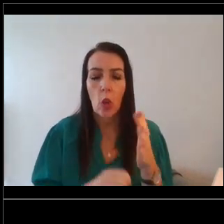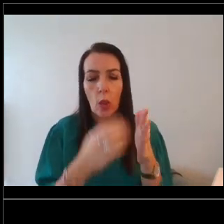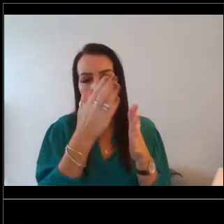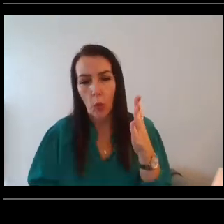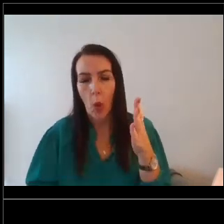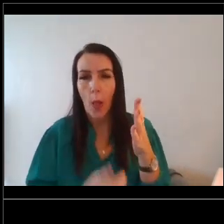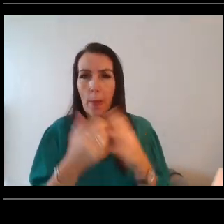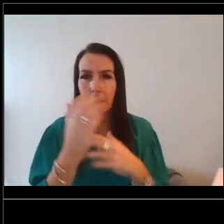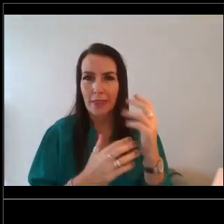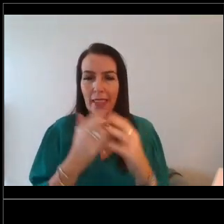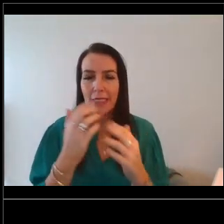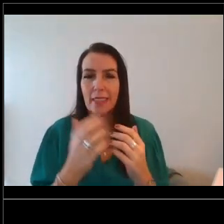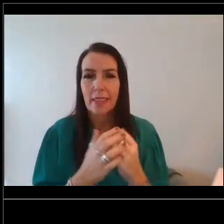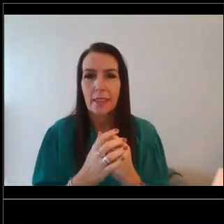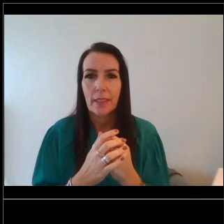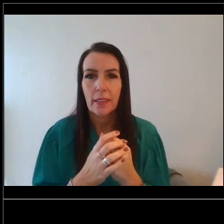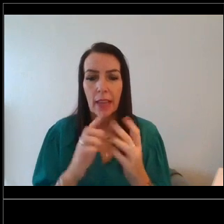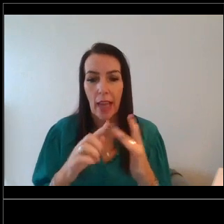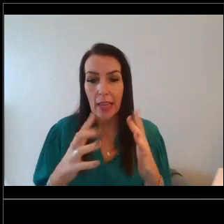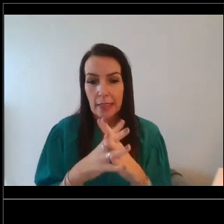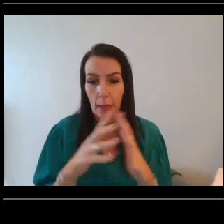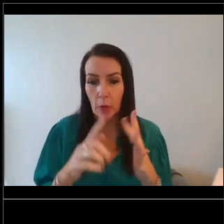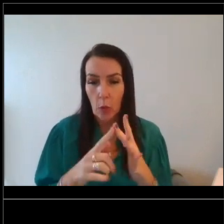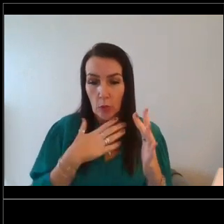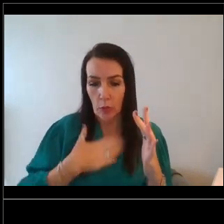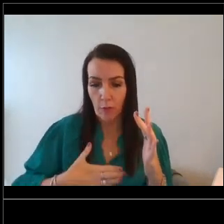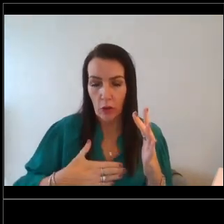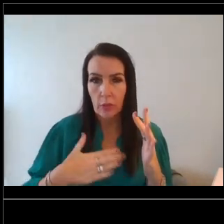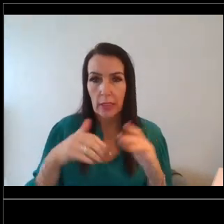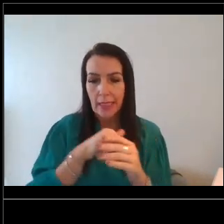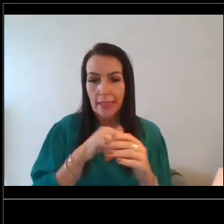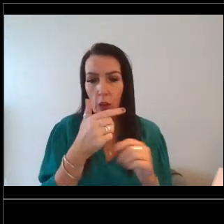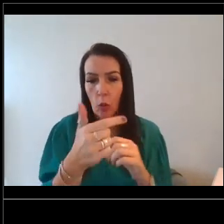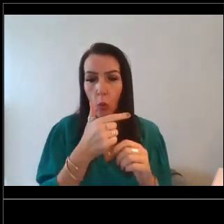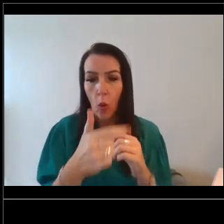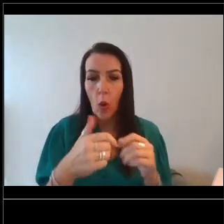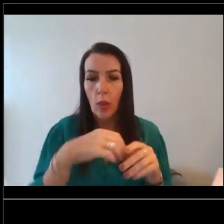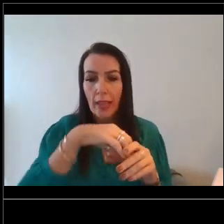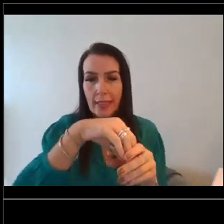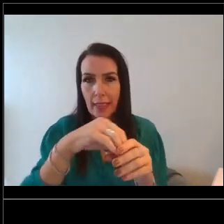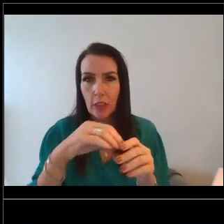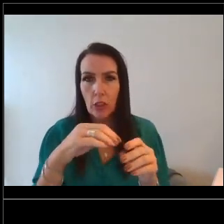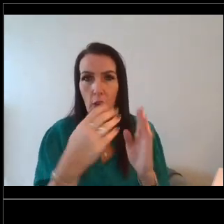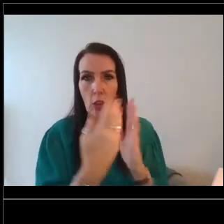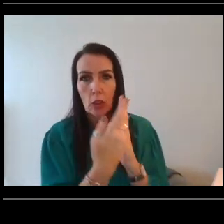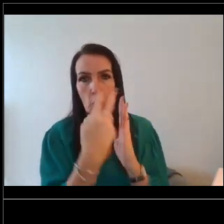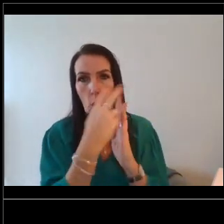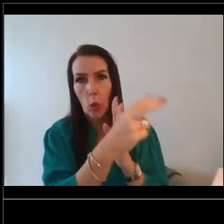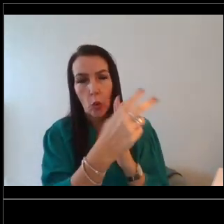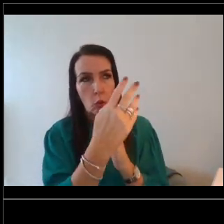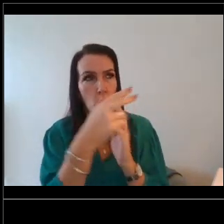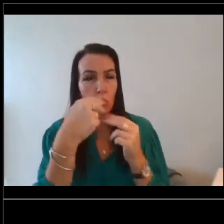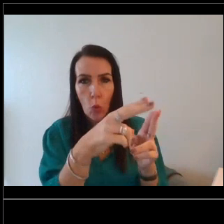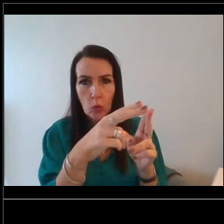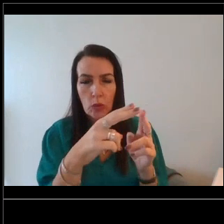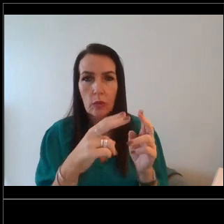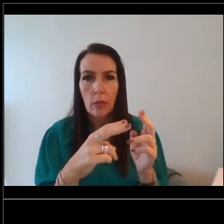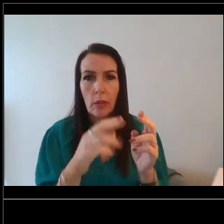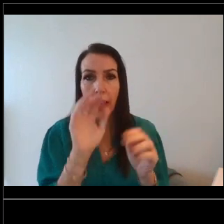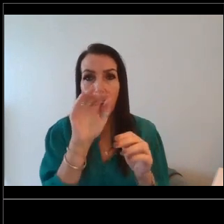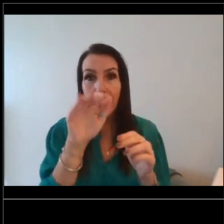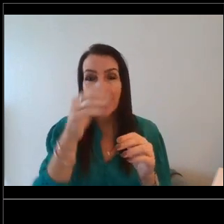so using IWI to the front of the building, internal wall insulation to the road facing side of the property, and the external